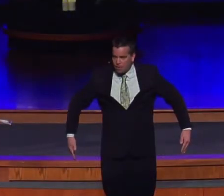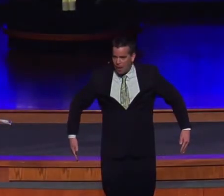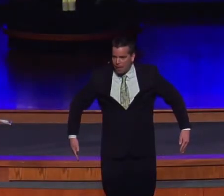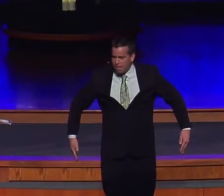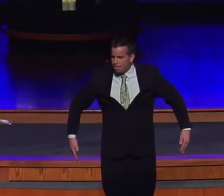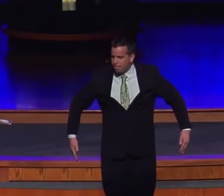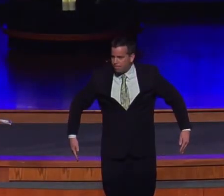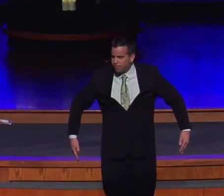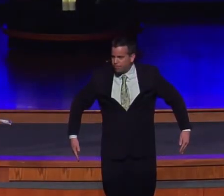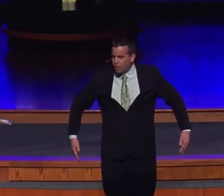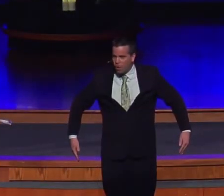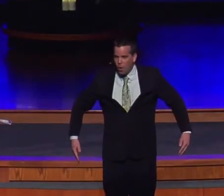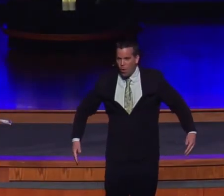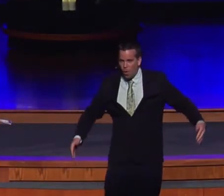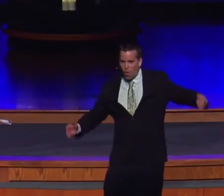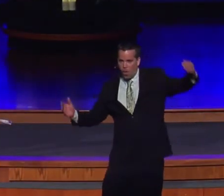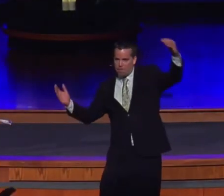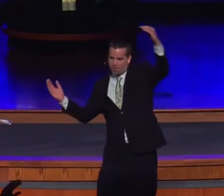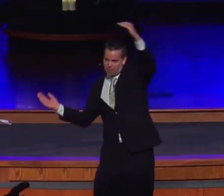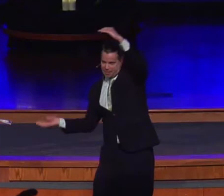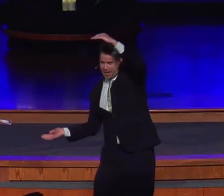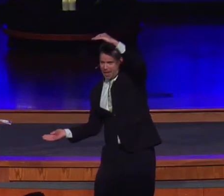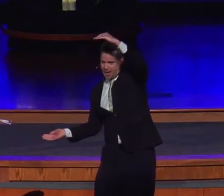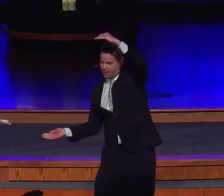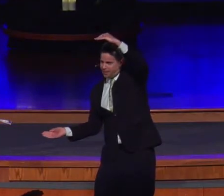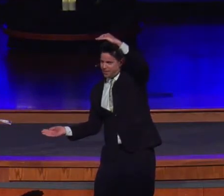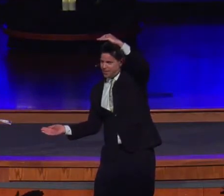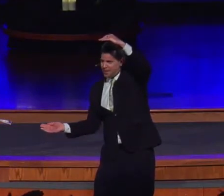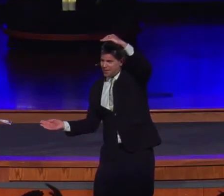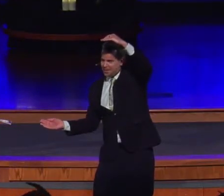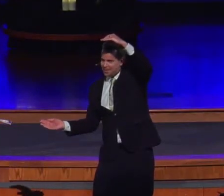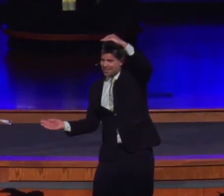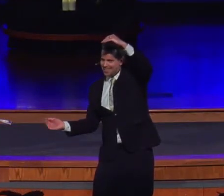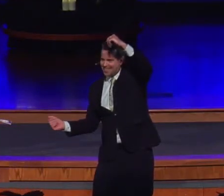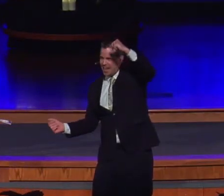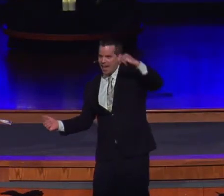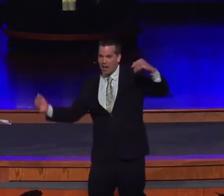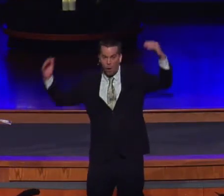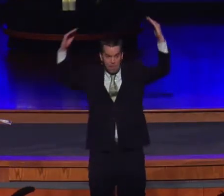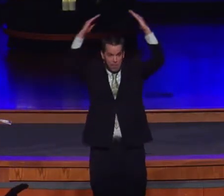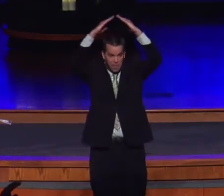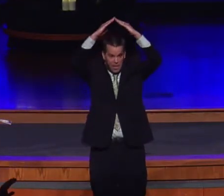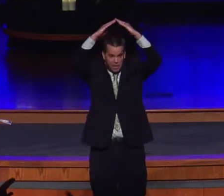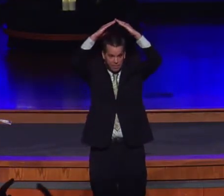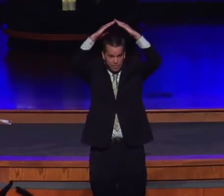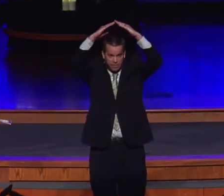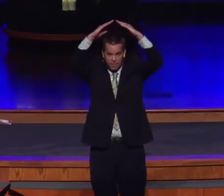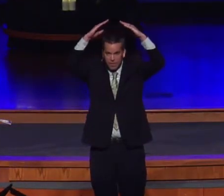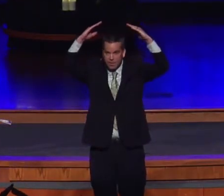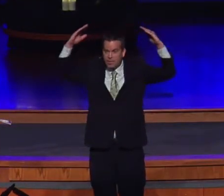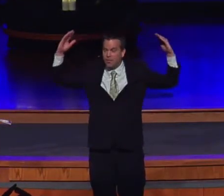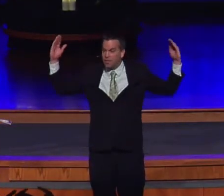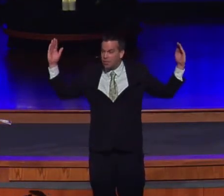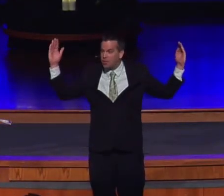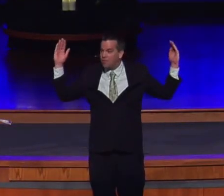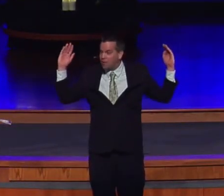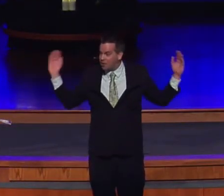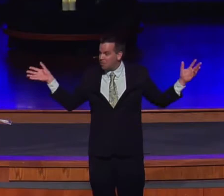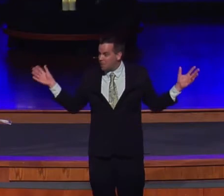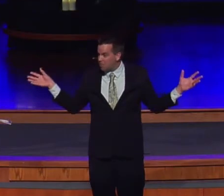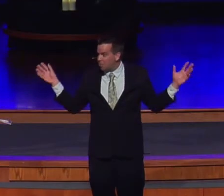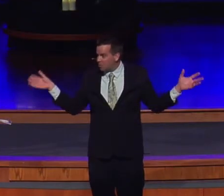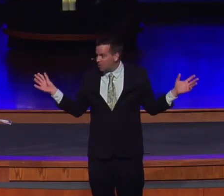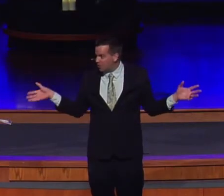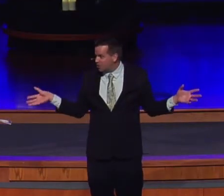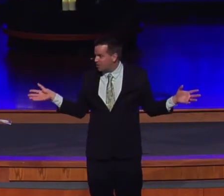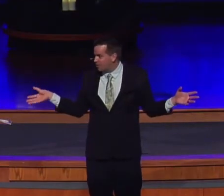Open from the bottom. Open from the side. And open from within. See, you didn't know the